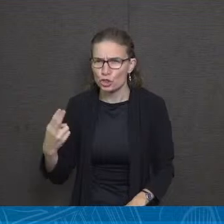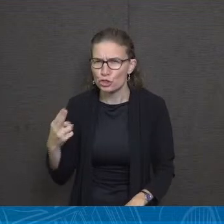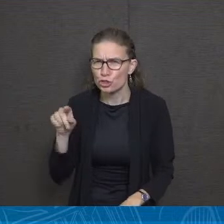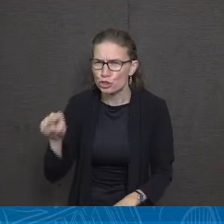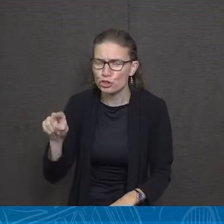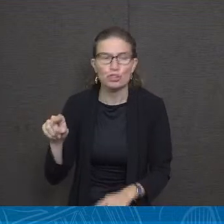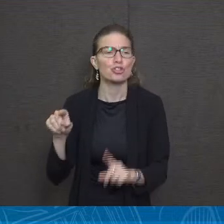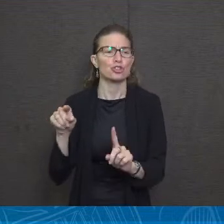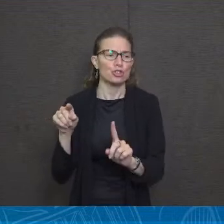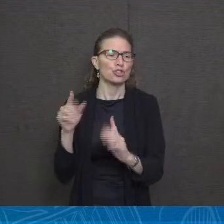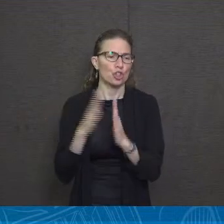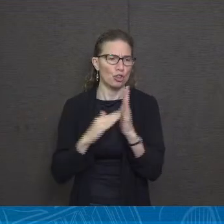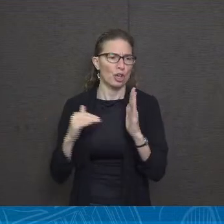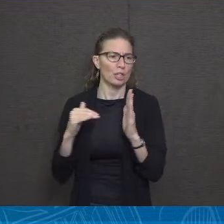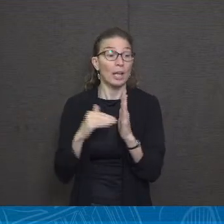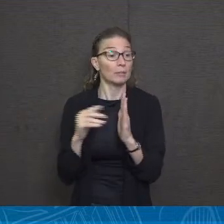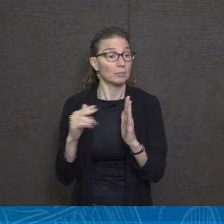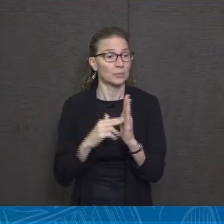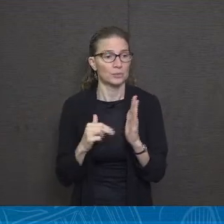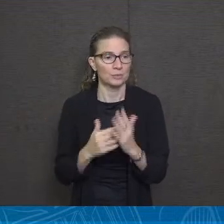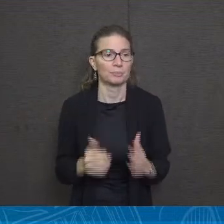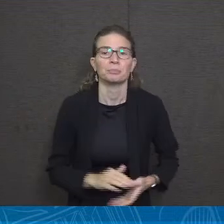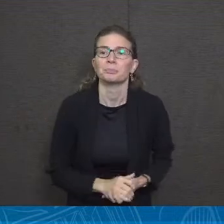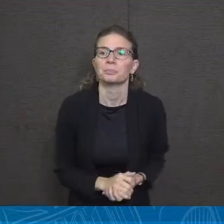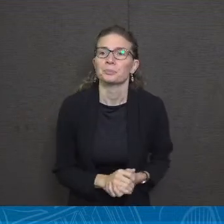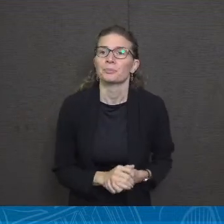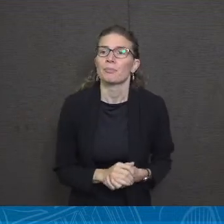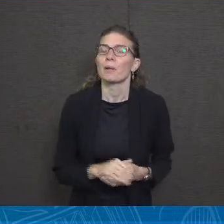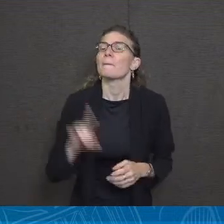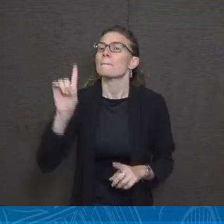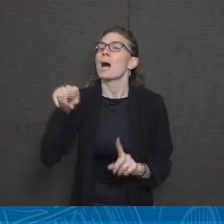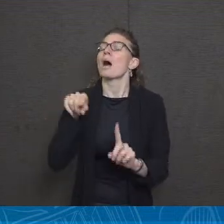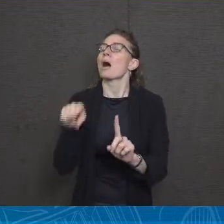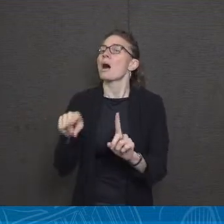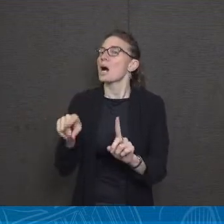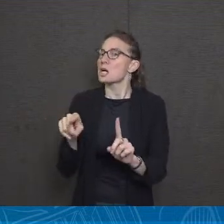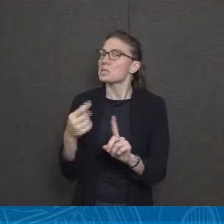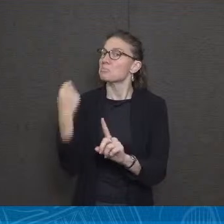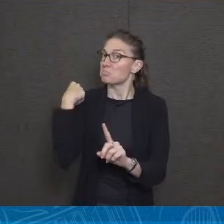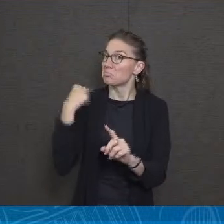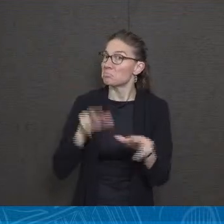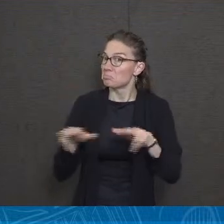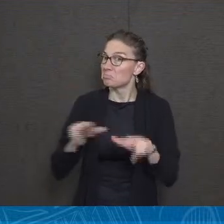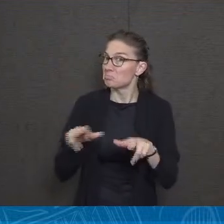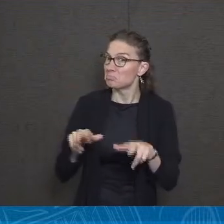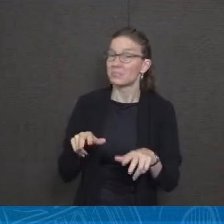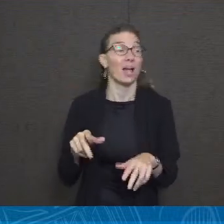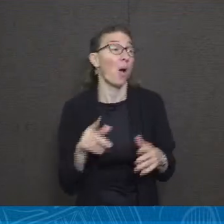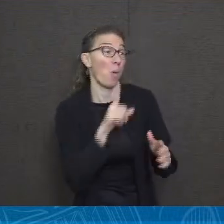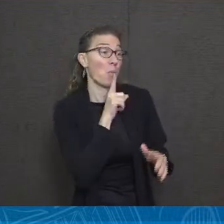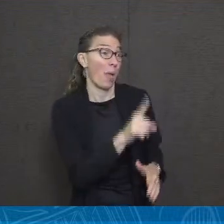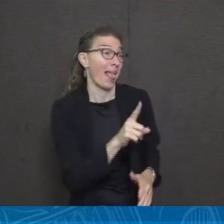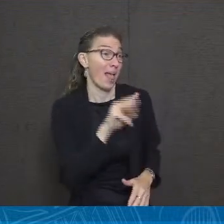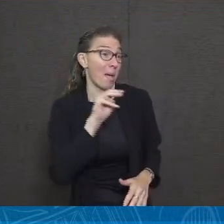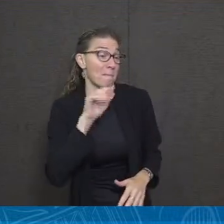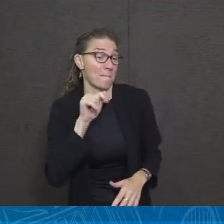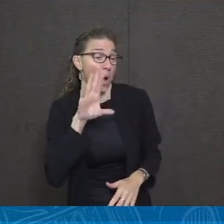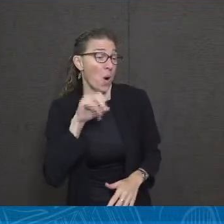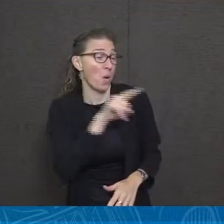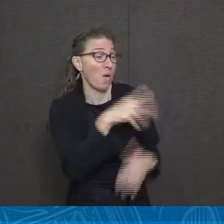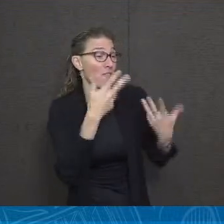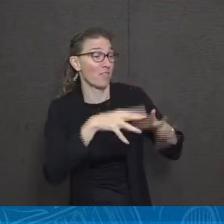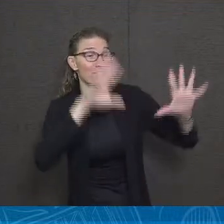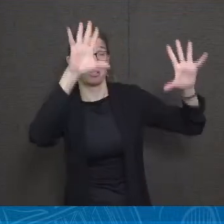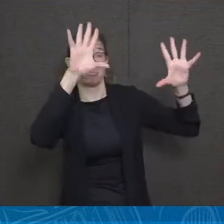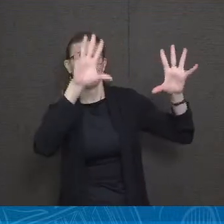few months back. John. Kia ora koutou. Thank you, Marco. I think you've actually summed everything up, so I'm not sure I can